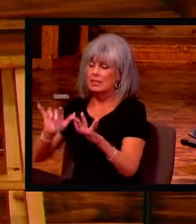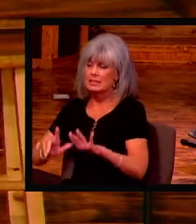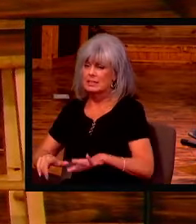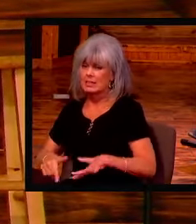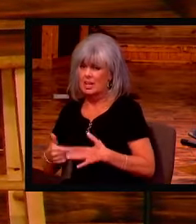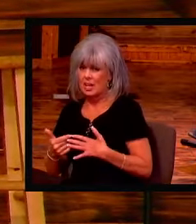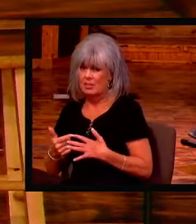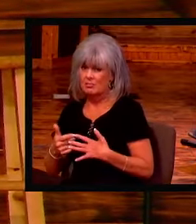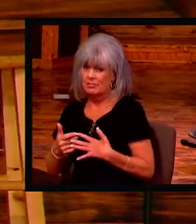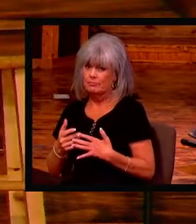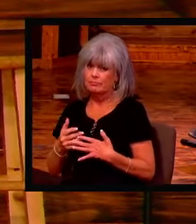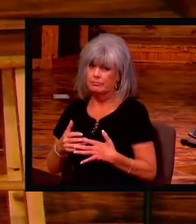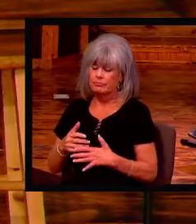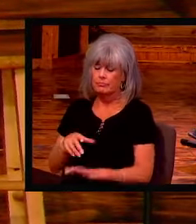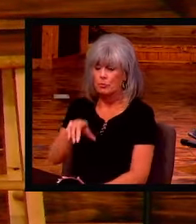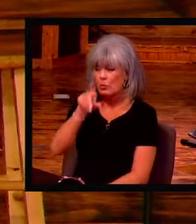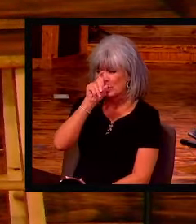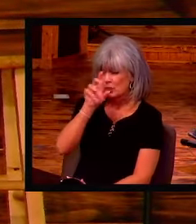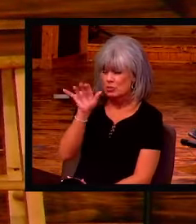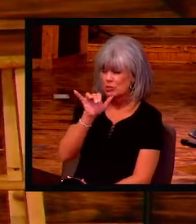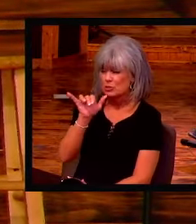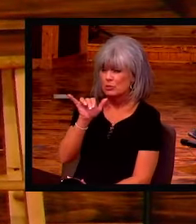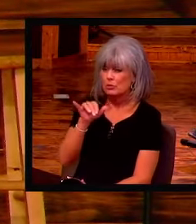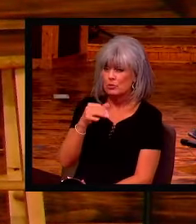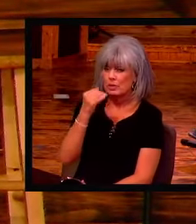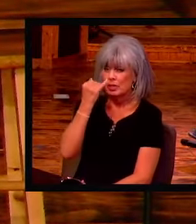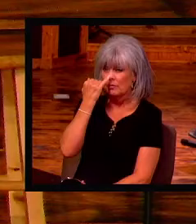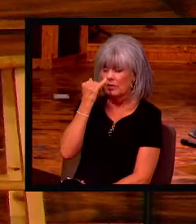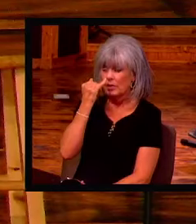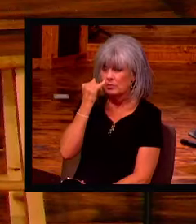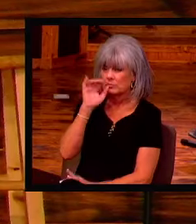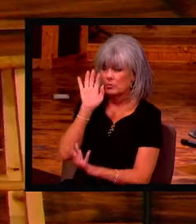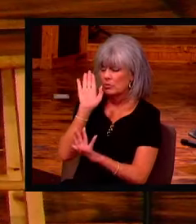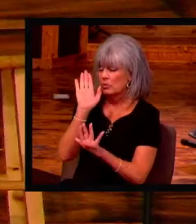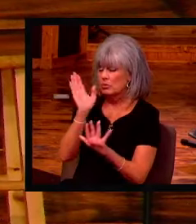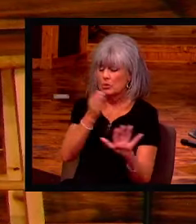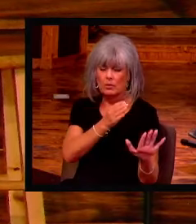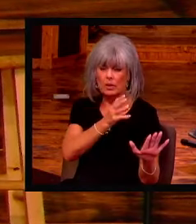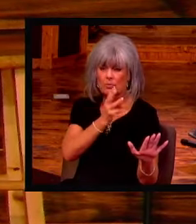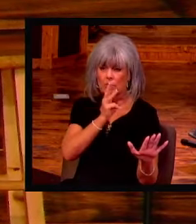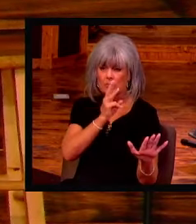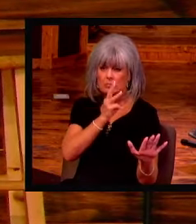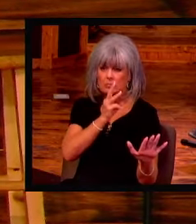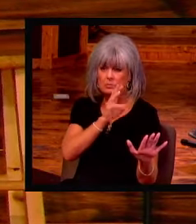witches, if they would turn from their wicked ways